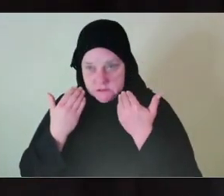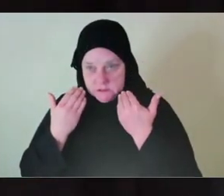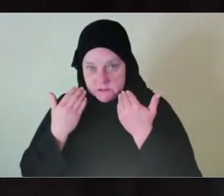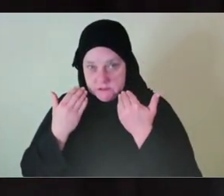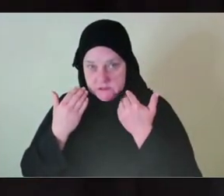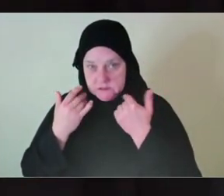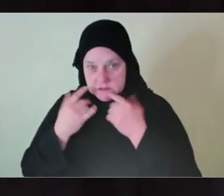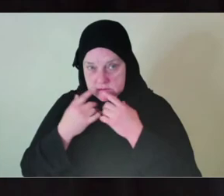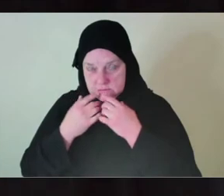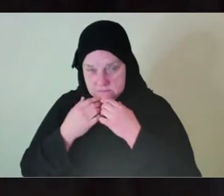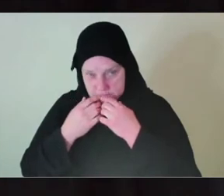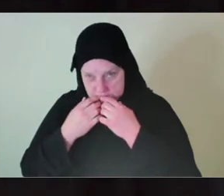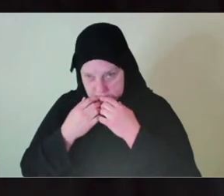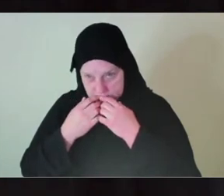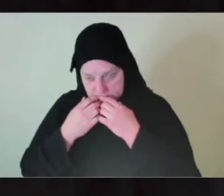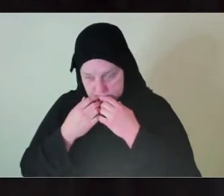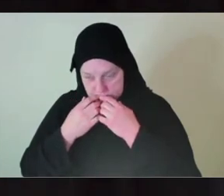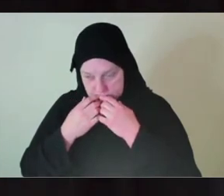the Imam,